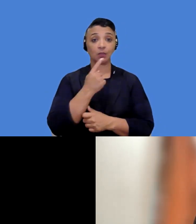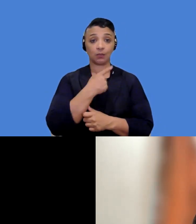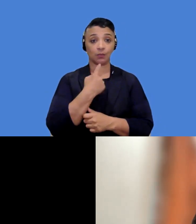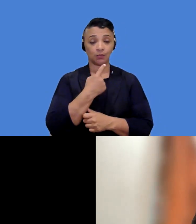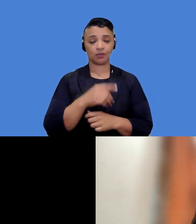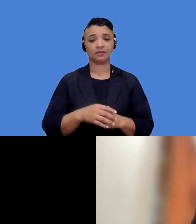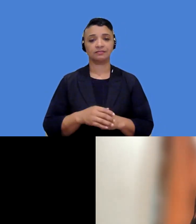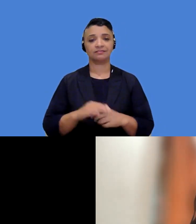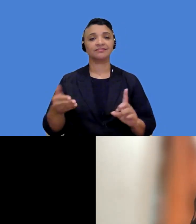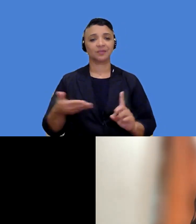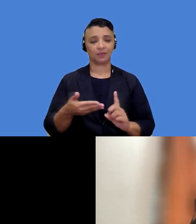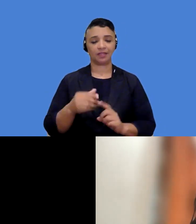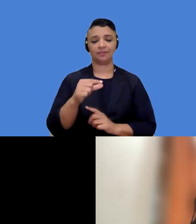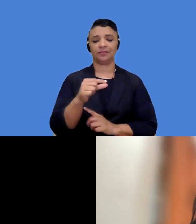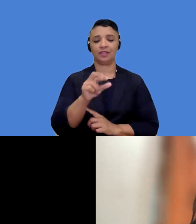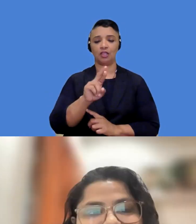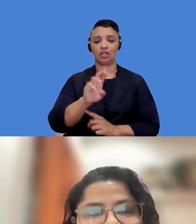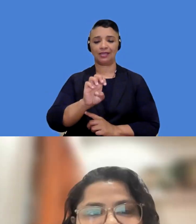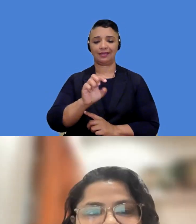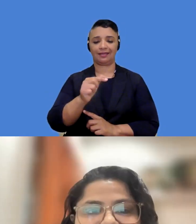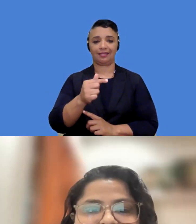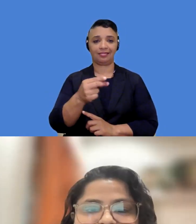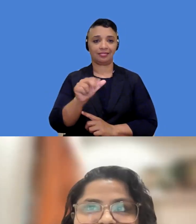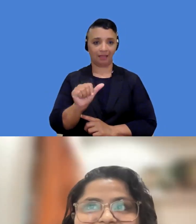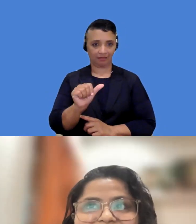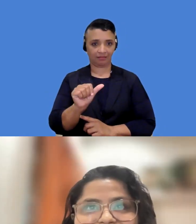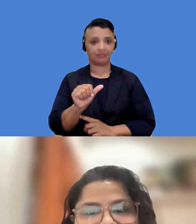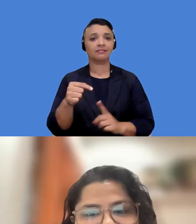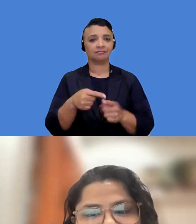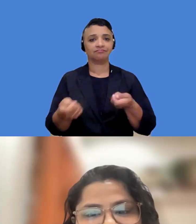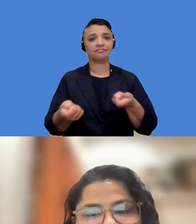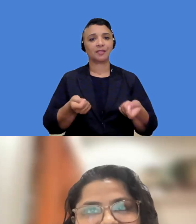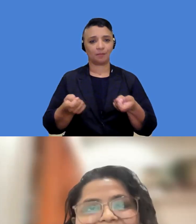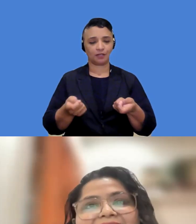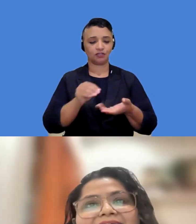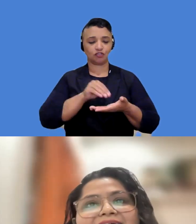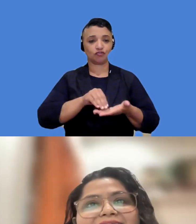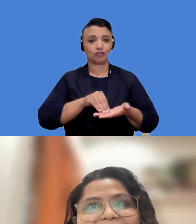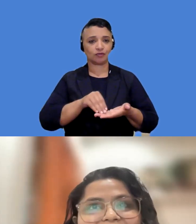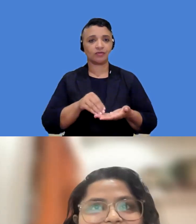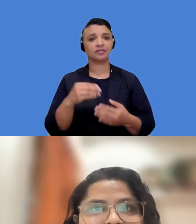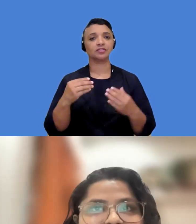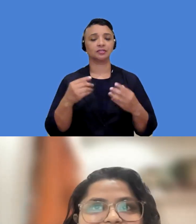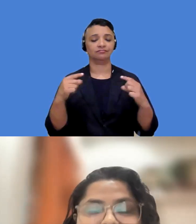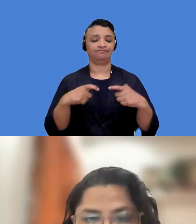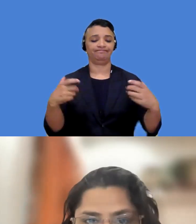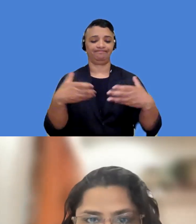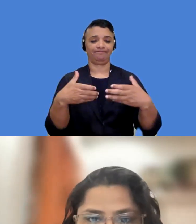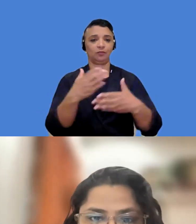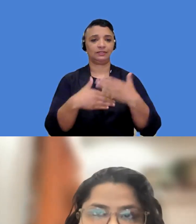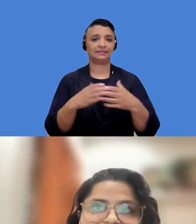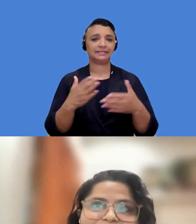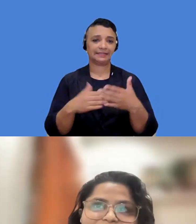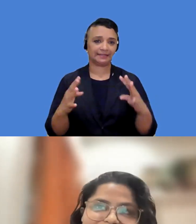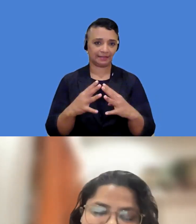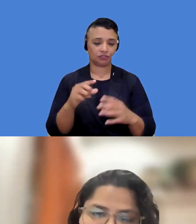I welcome Greta Gamberini, Manager of the GDS Secretariat. Greta provides ongoing